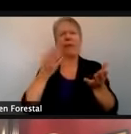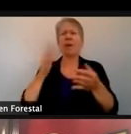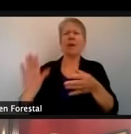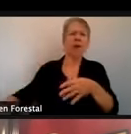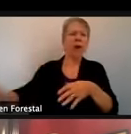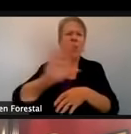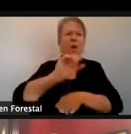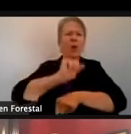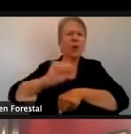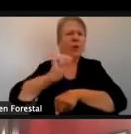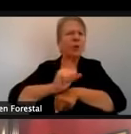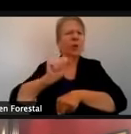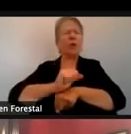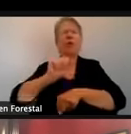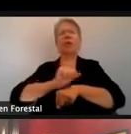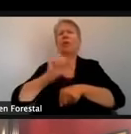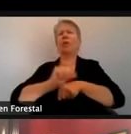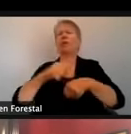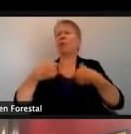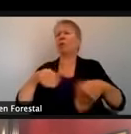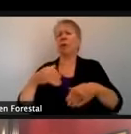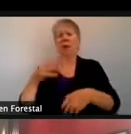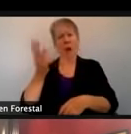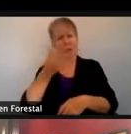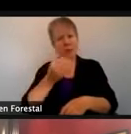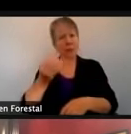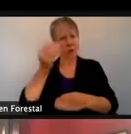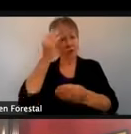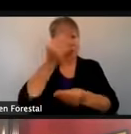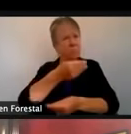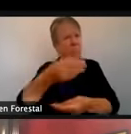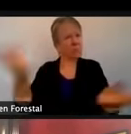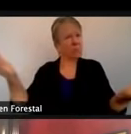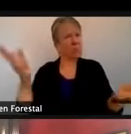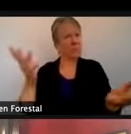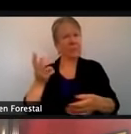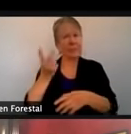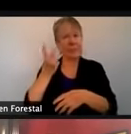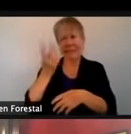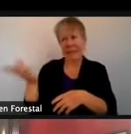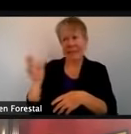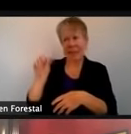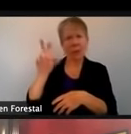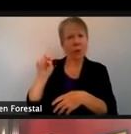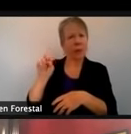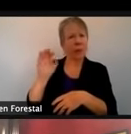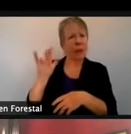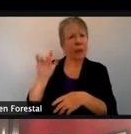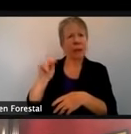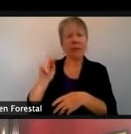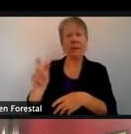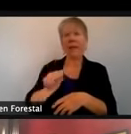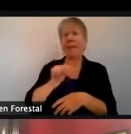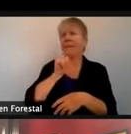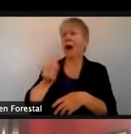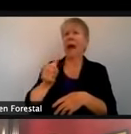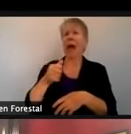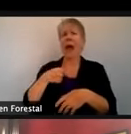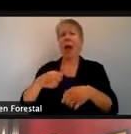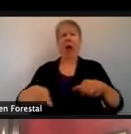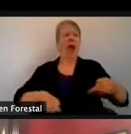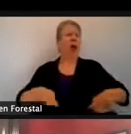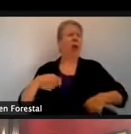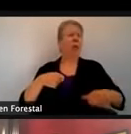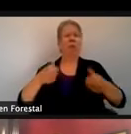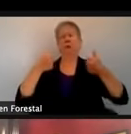remind everybody, I know Sue is not, I know I'm not. Her team is not spiking any footballs here. We know we have a way still to go,